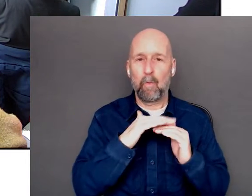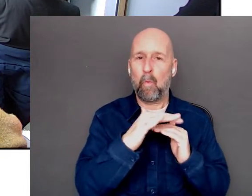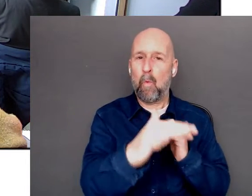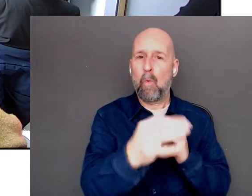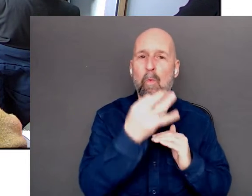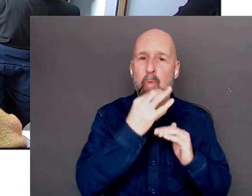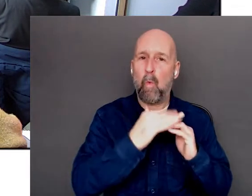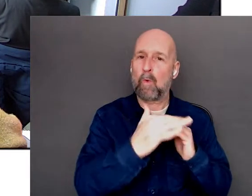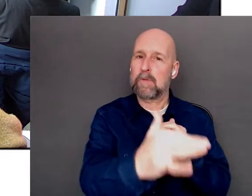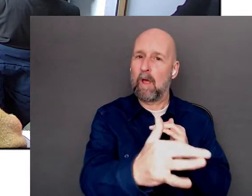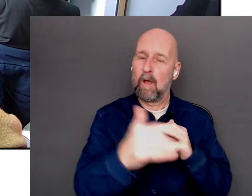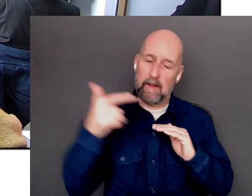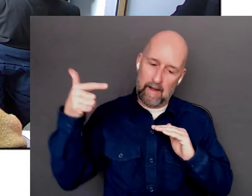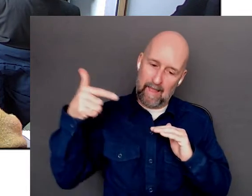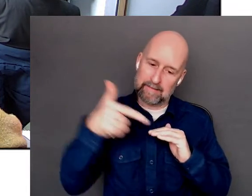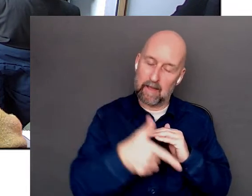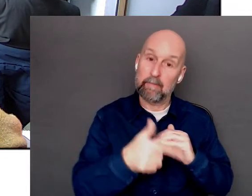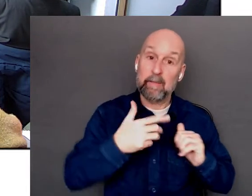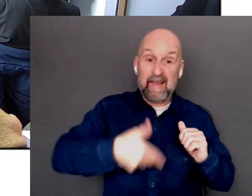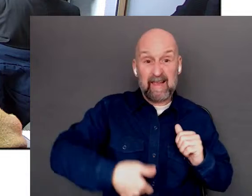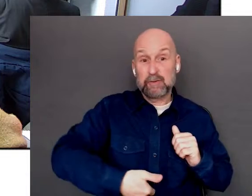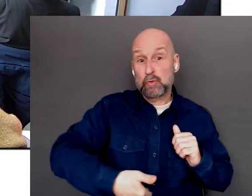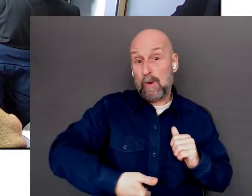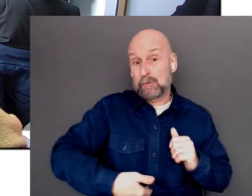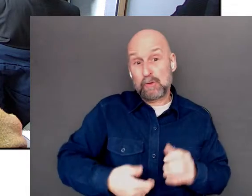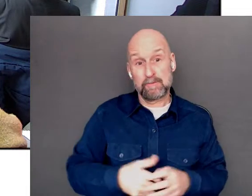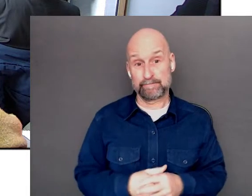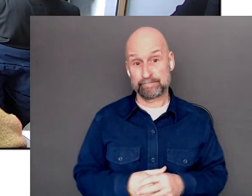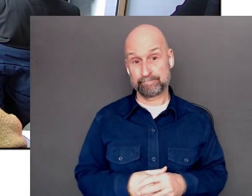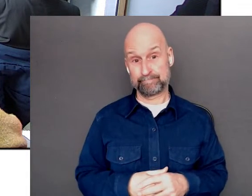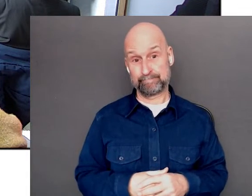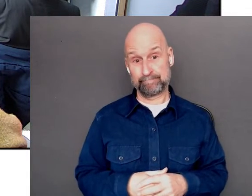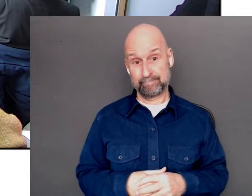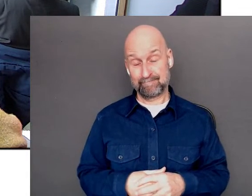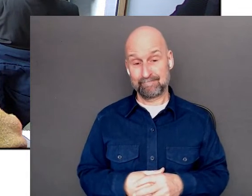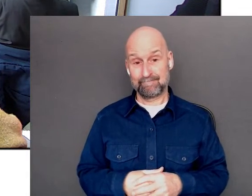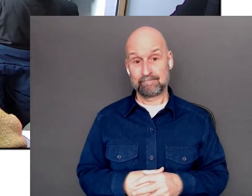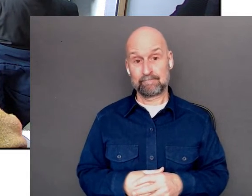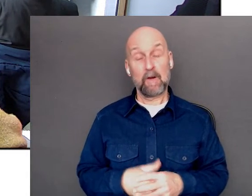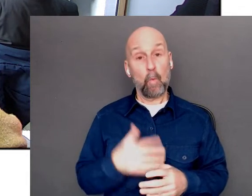maybe intuition, and so okay then if we want to do that,